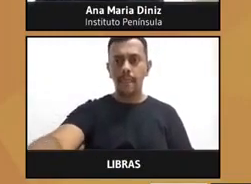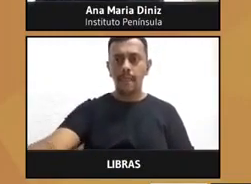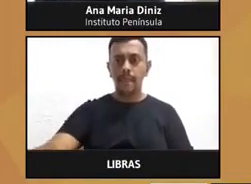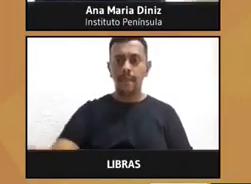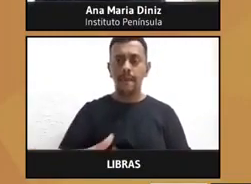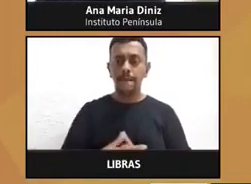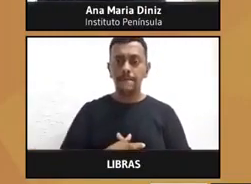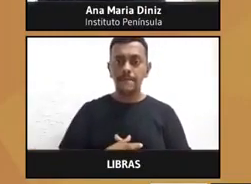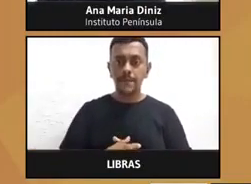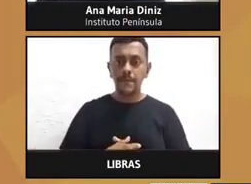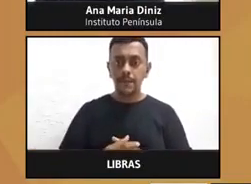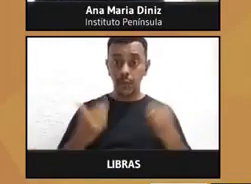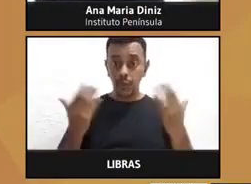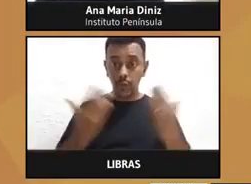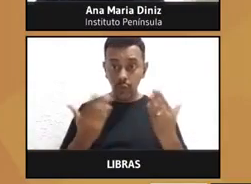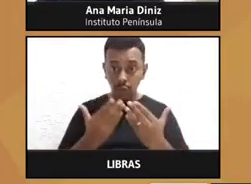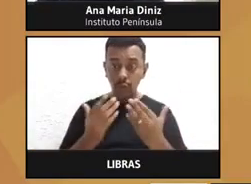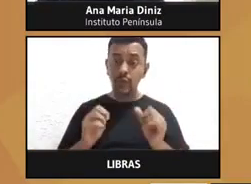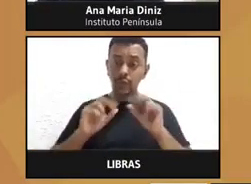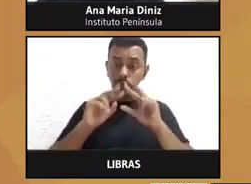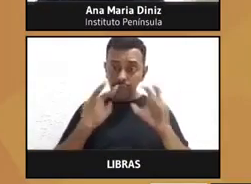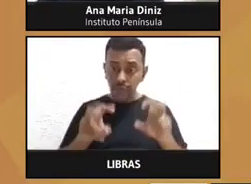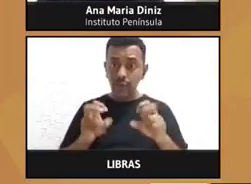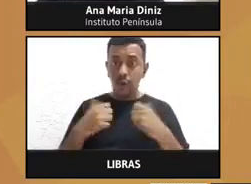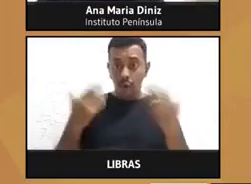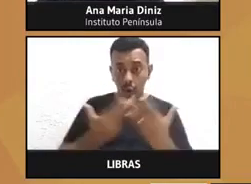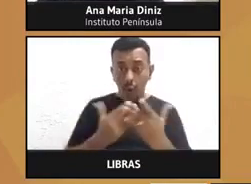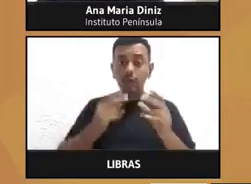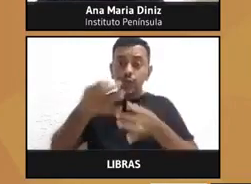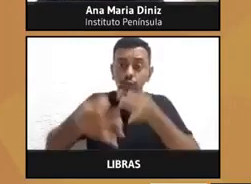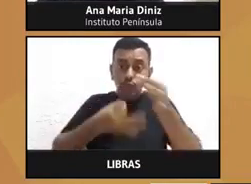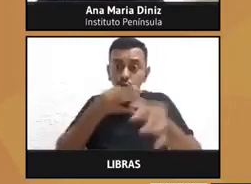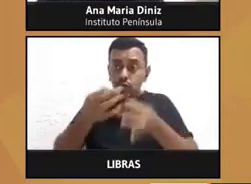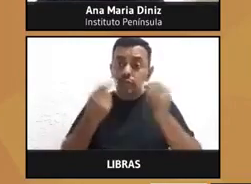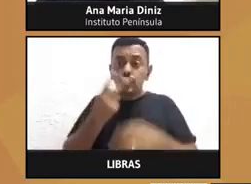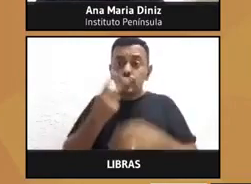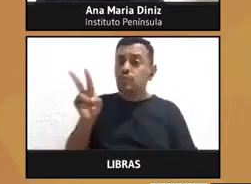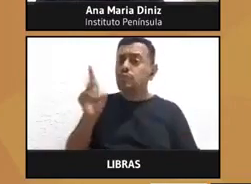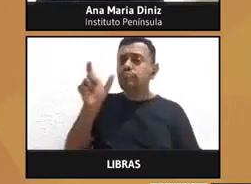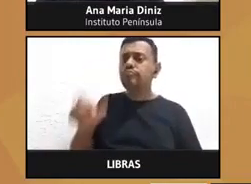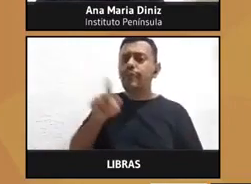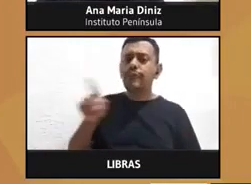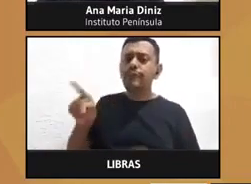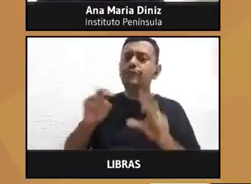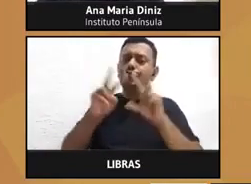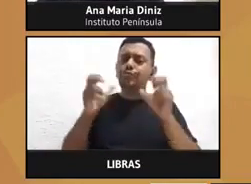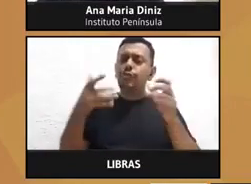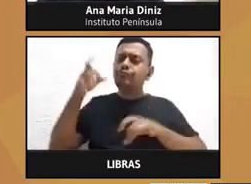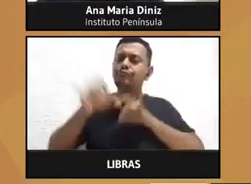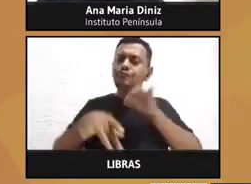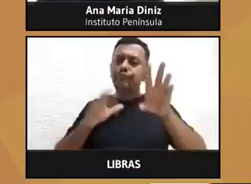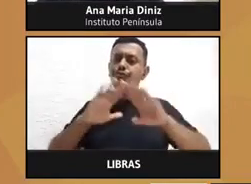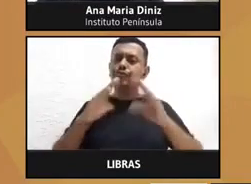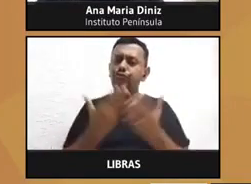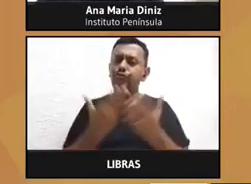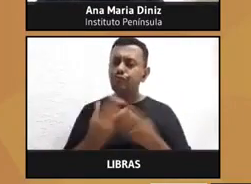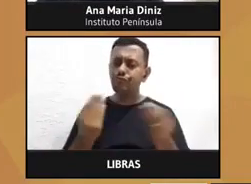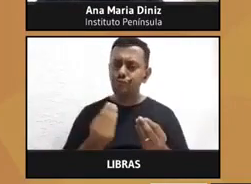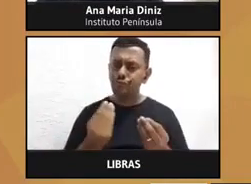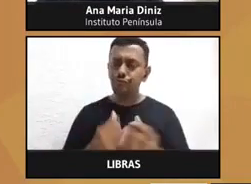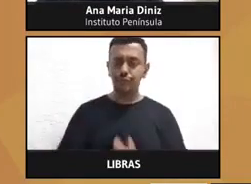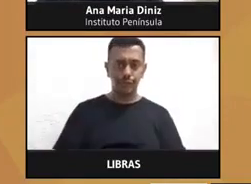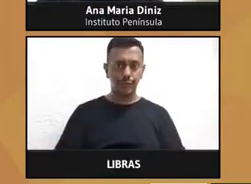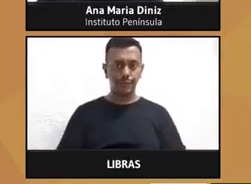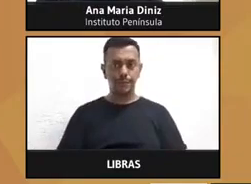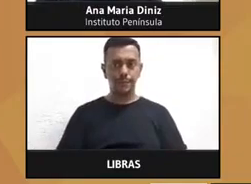for address this problem? suas sugestões. I think it's a very difficult challenge, but not just one for the short term, also for